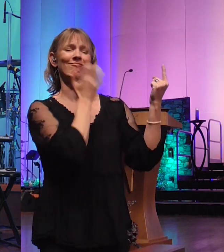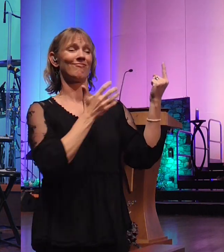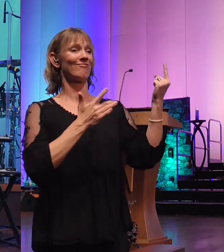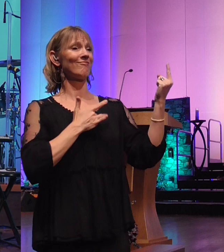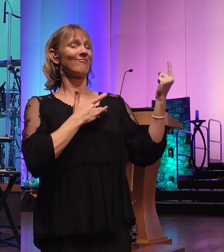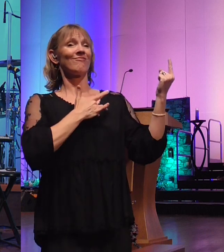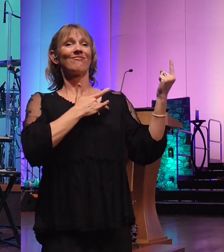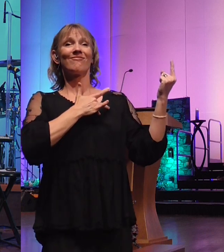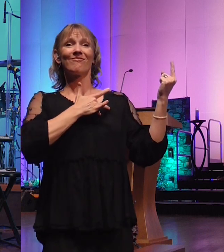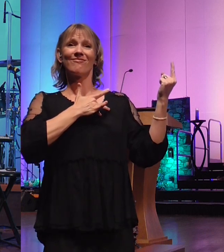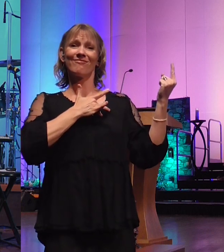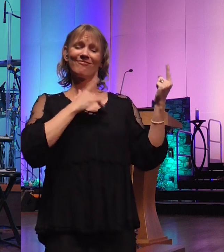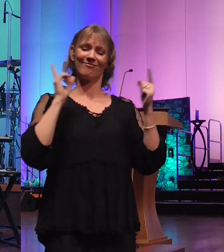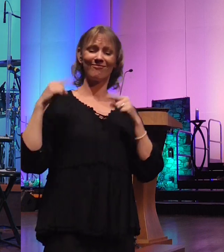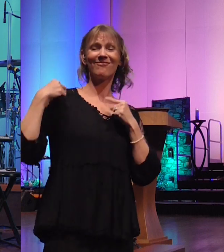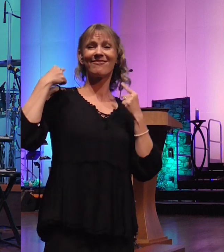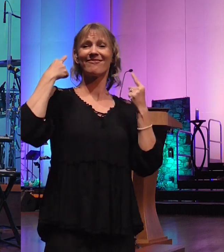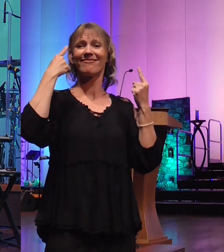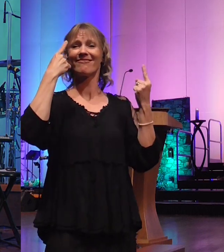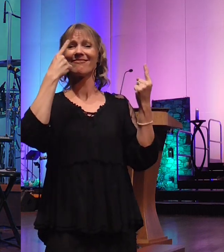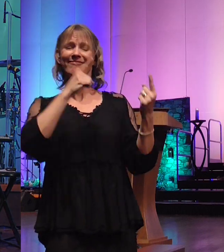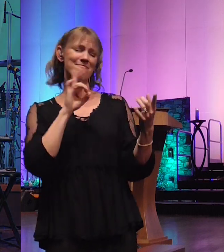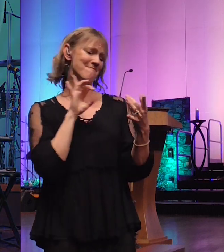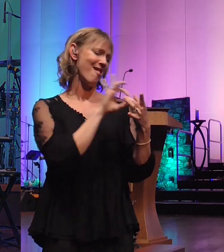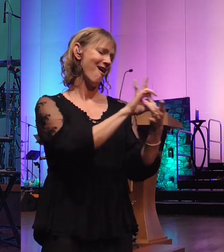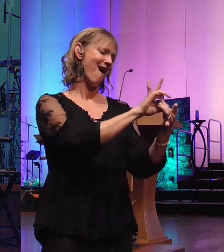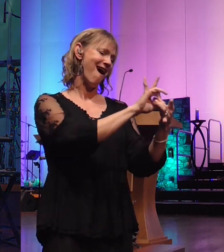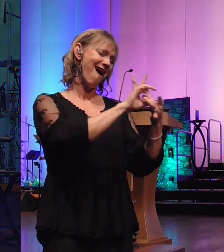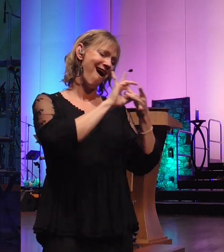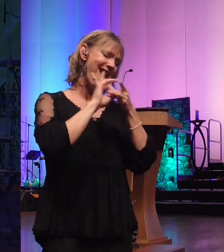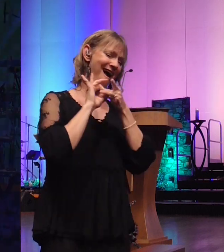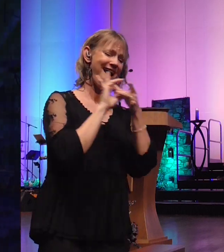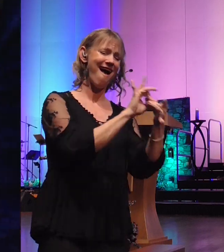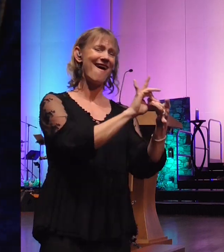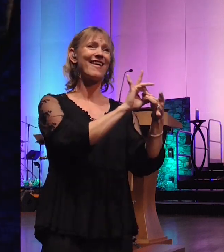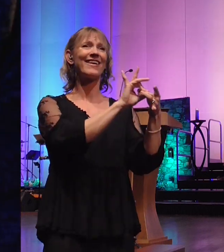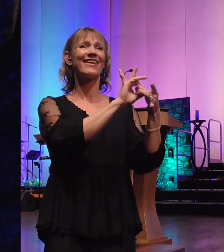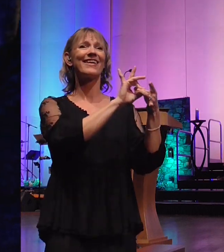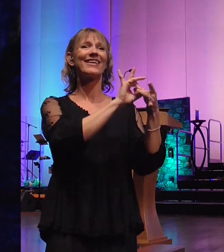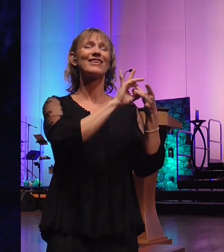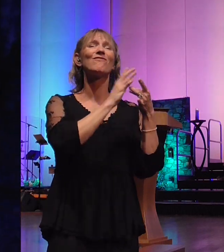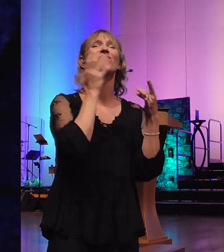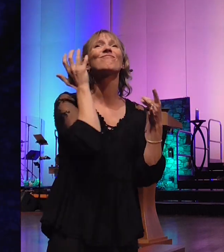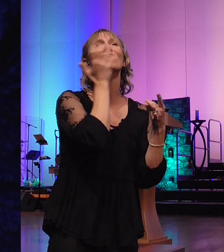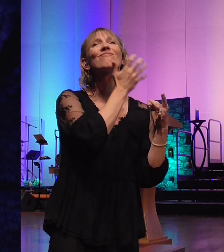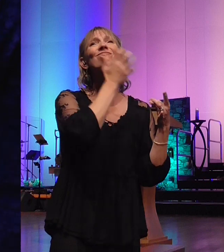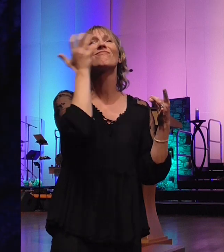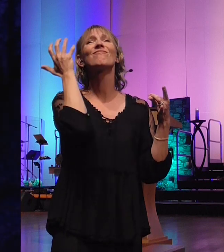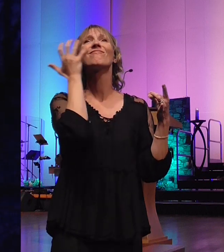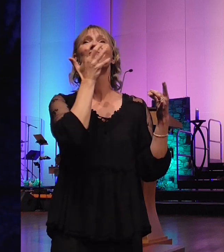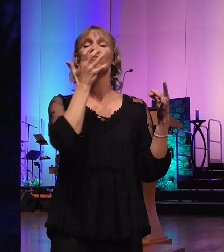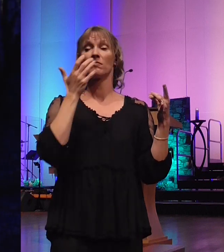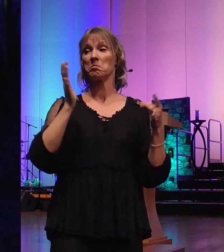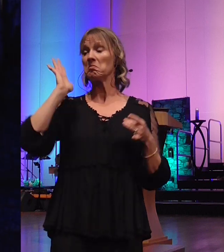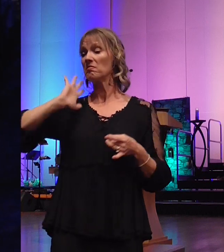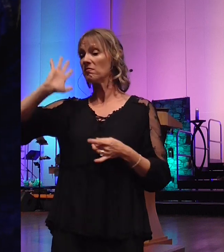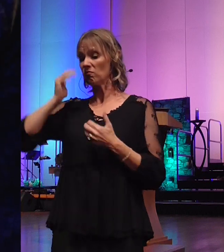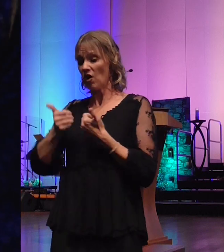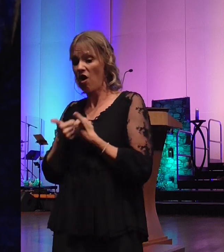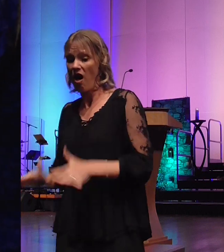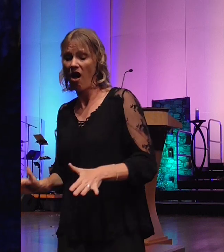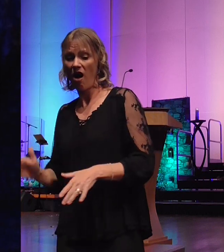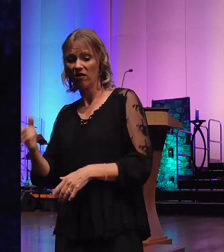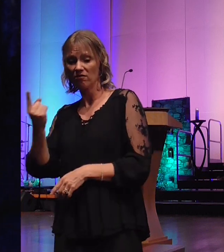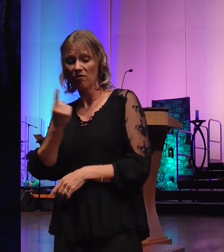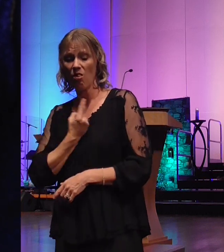where I've always belonged, all the way from lost and